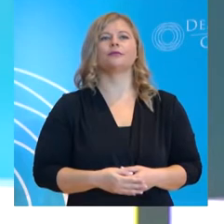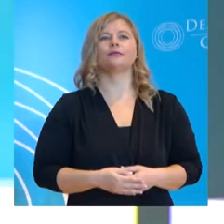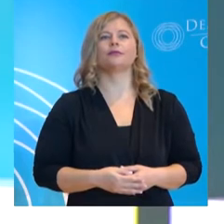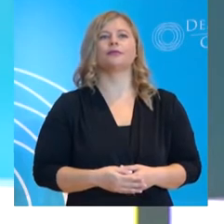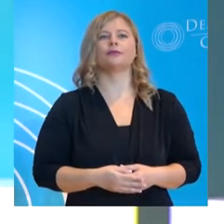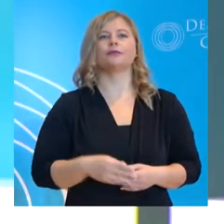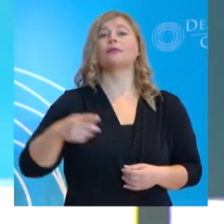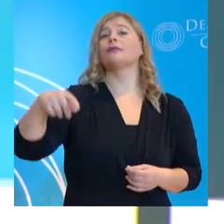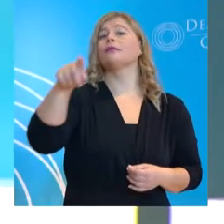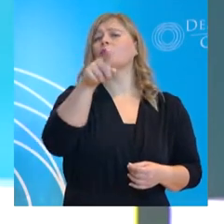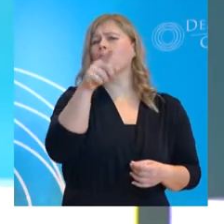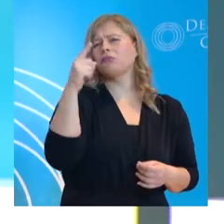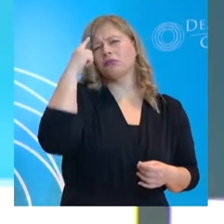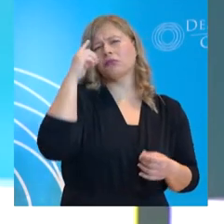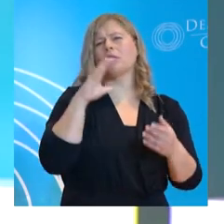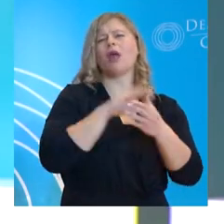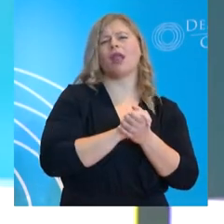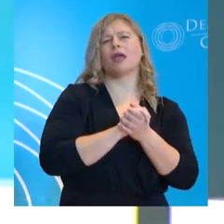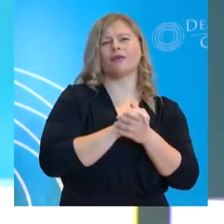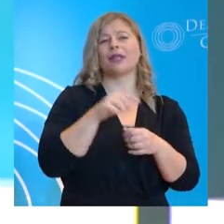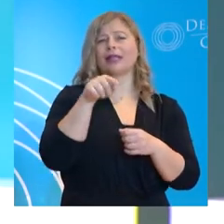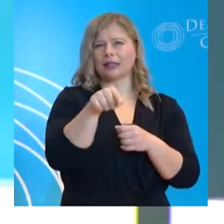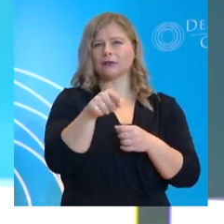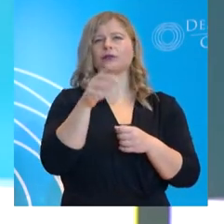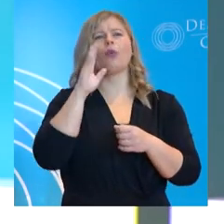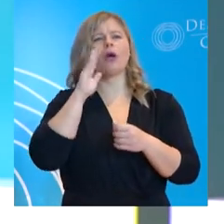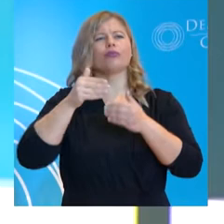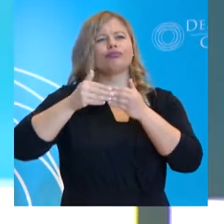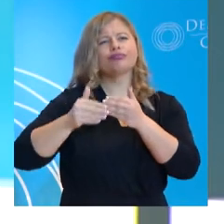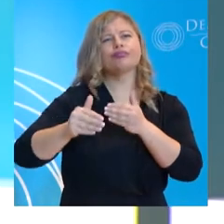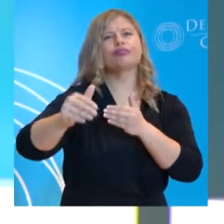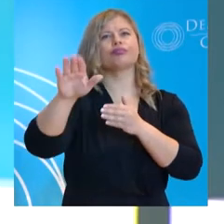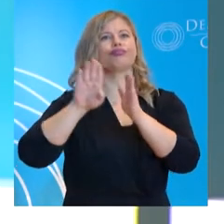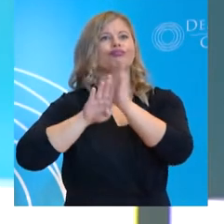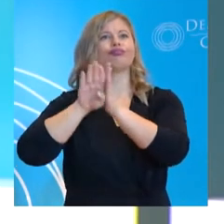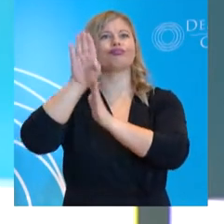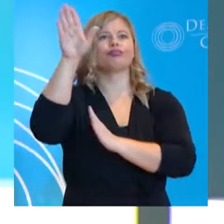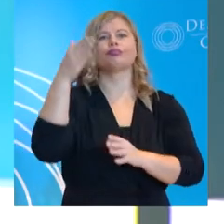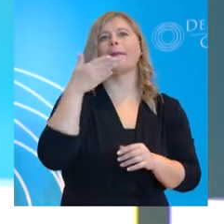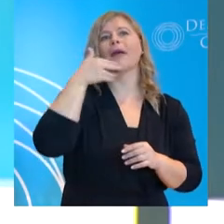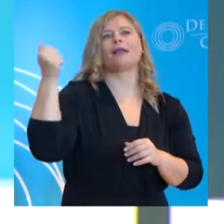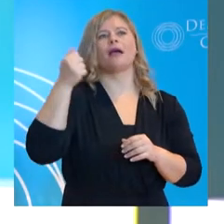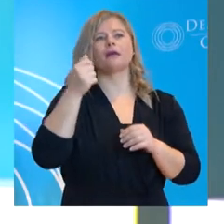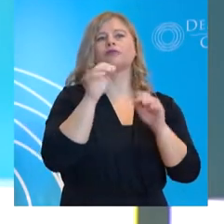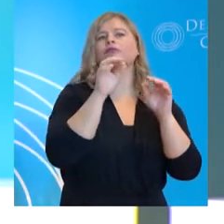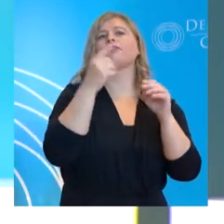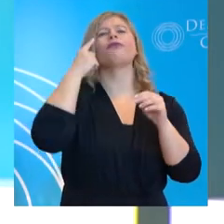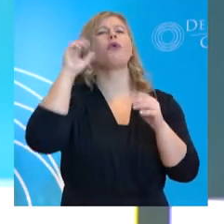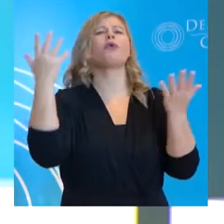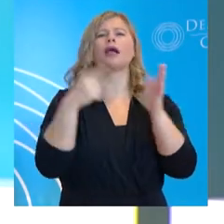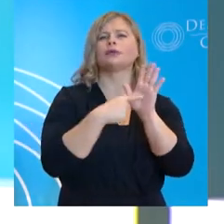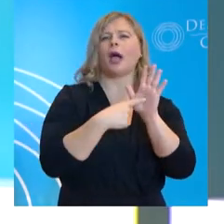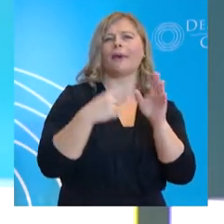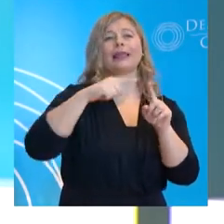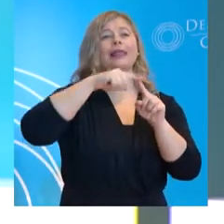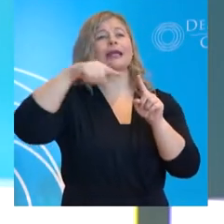new digital era, and a ship that will give us a very strong deterrence capability